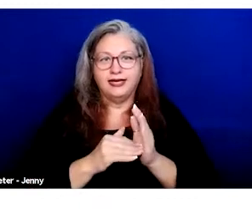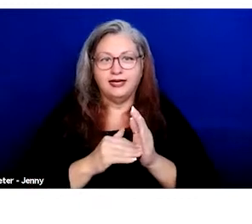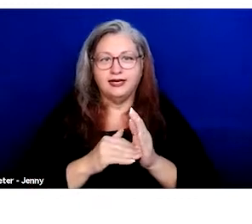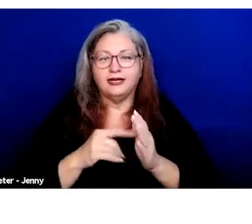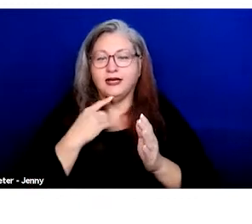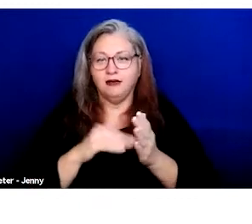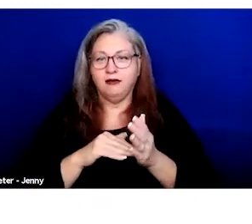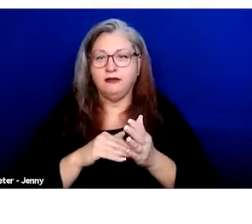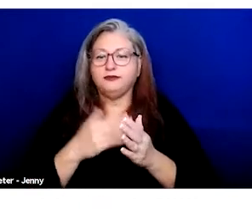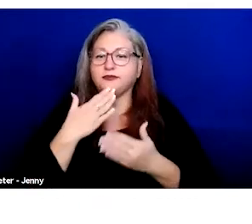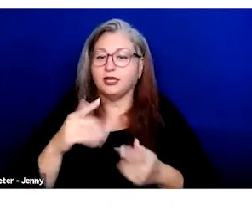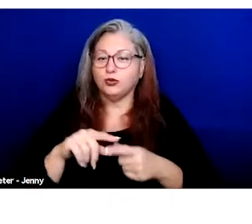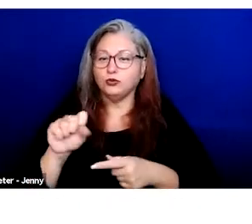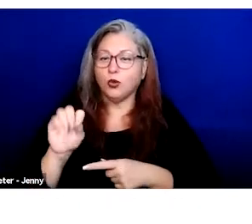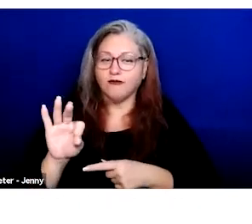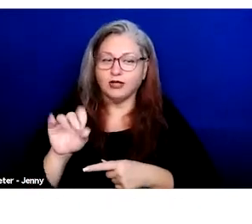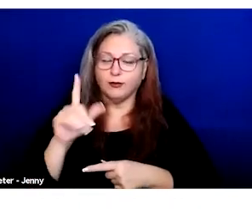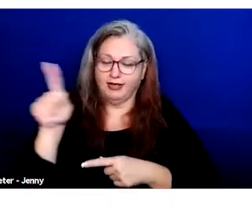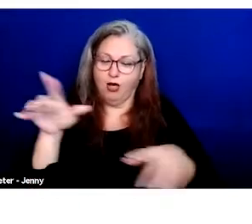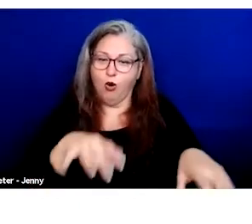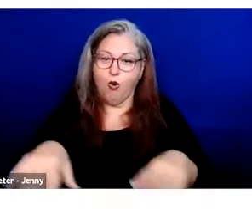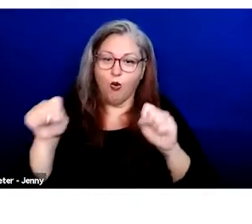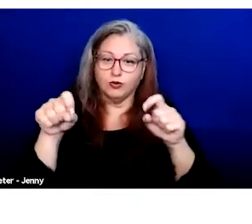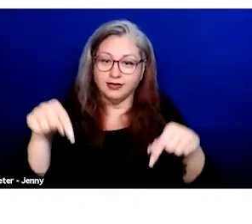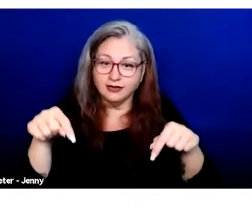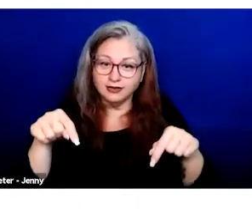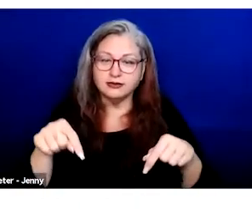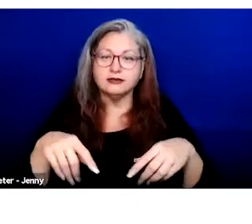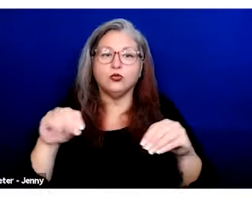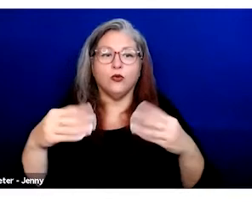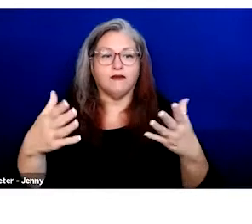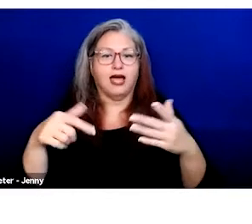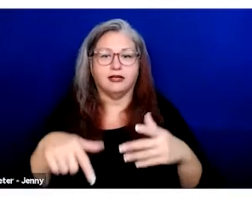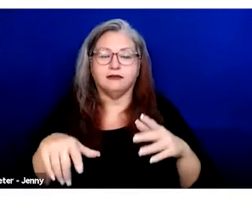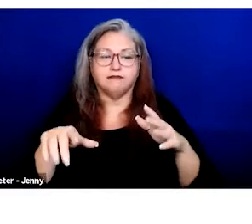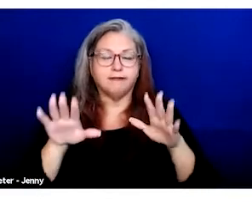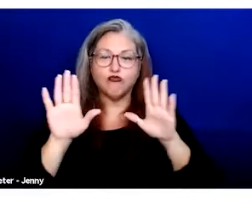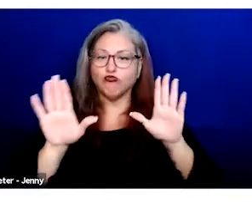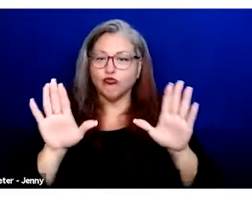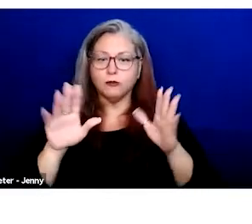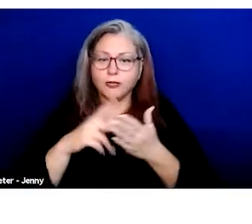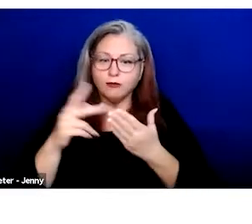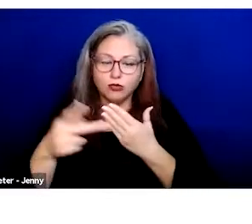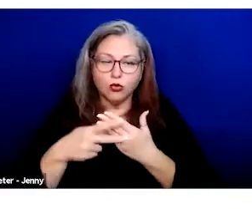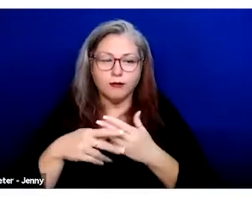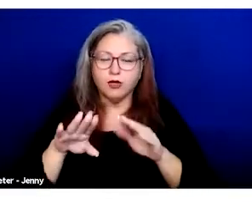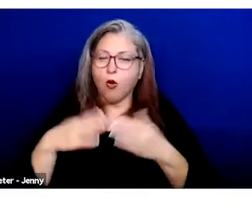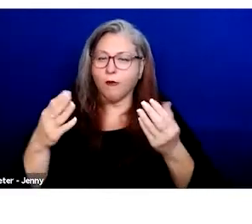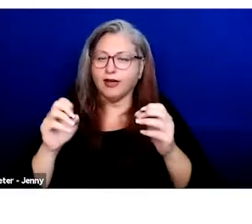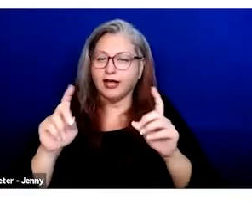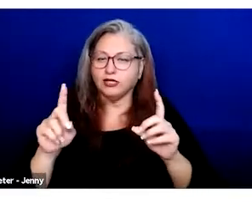thank you to Slow Factory for hosting this and for having this incredible program, this open education